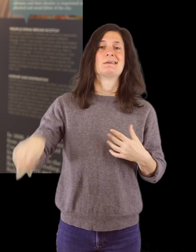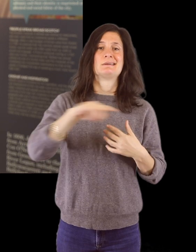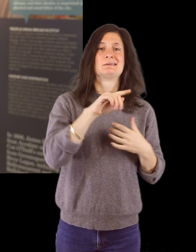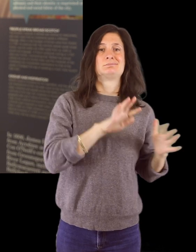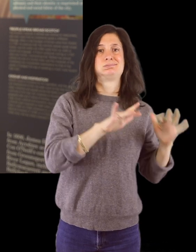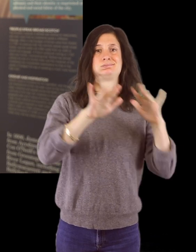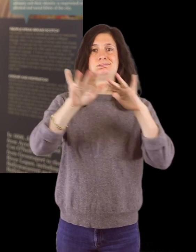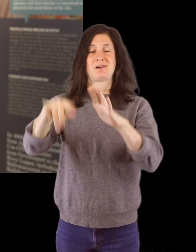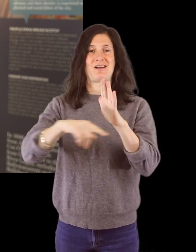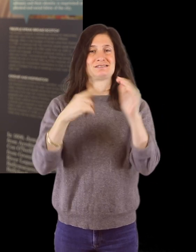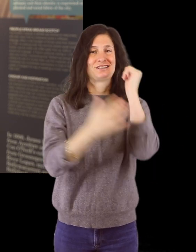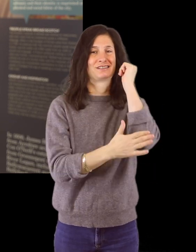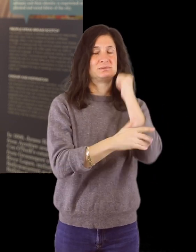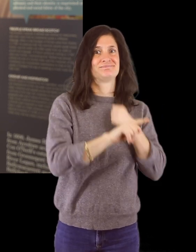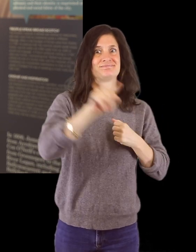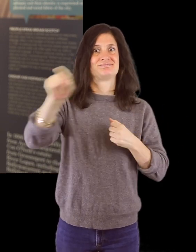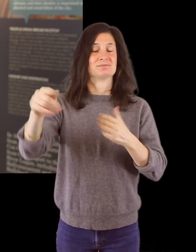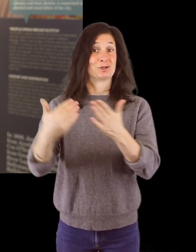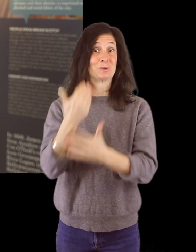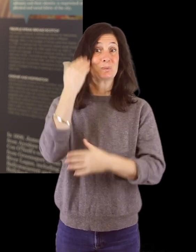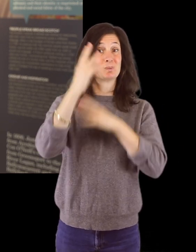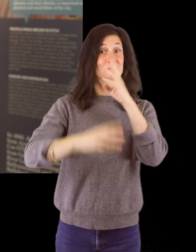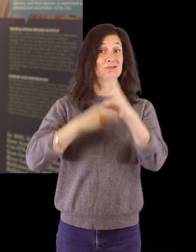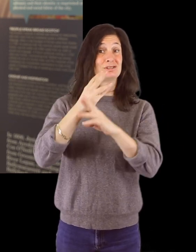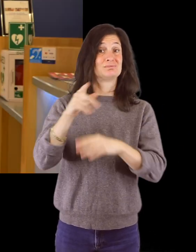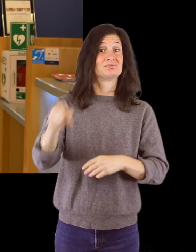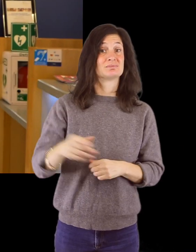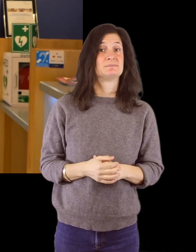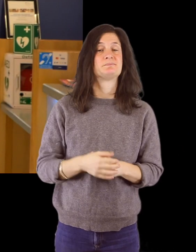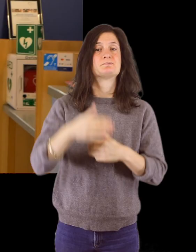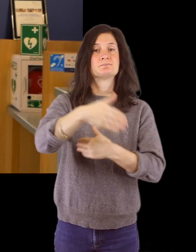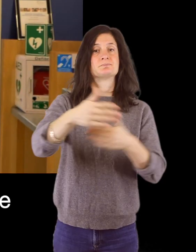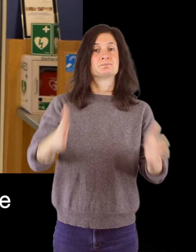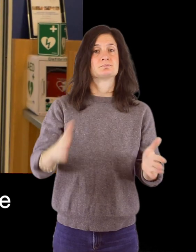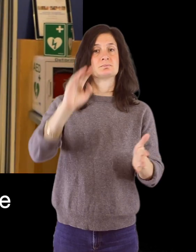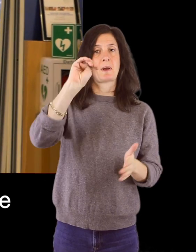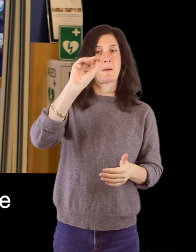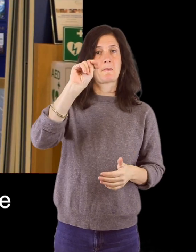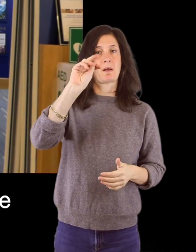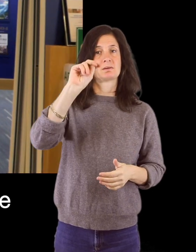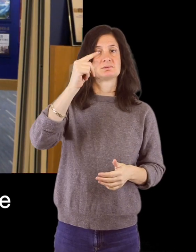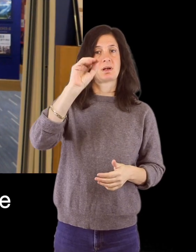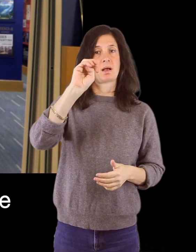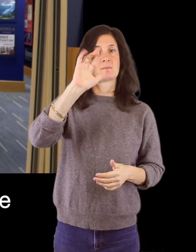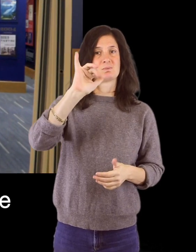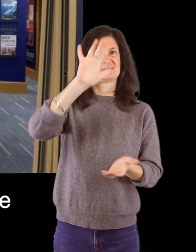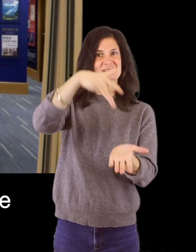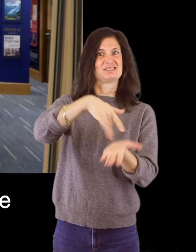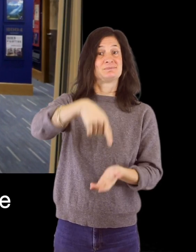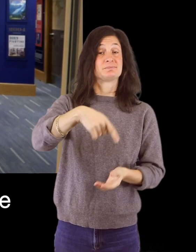fortune, drove many from Ulster's countryside to the shores of the New World. The Montgomery Gallery in the